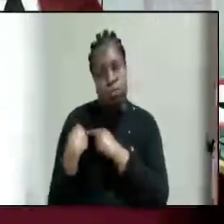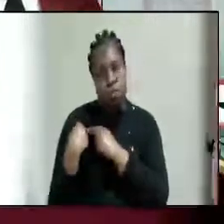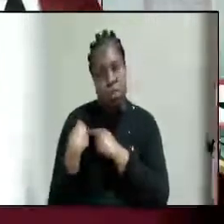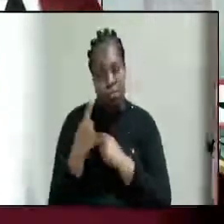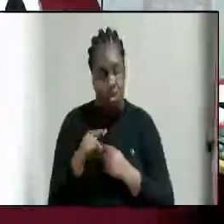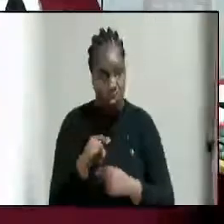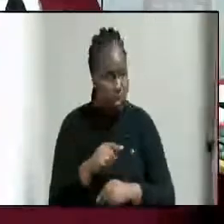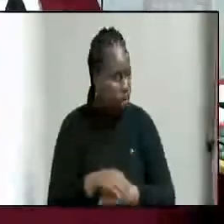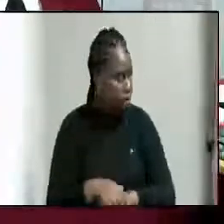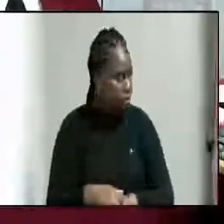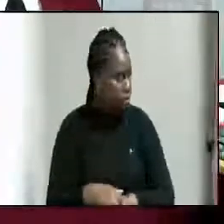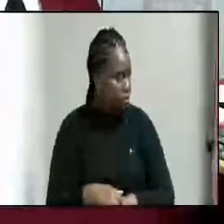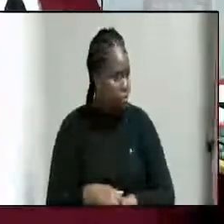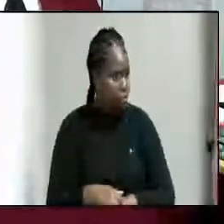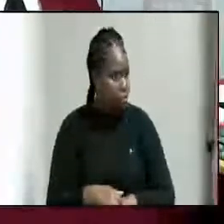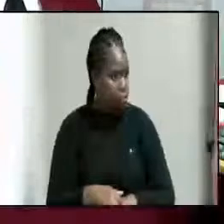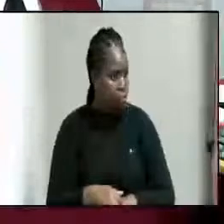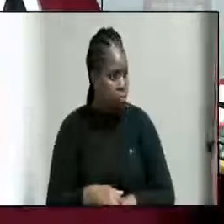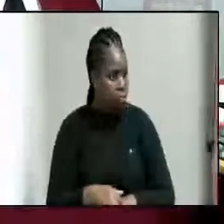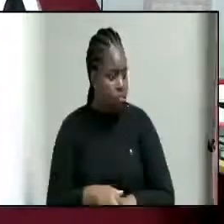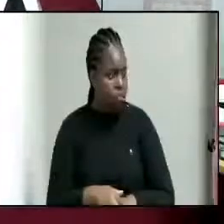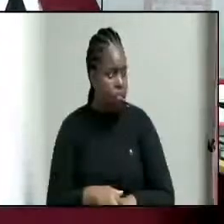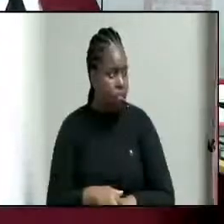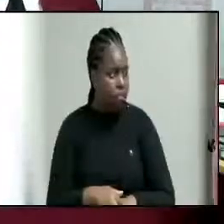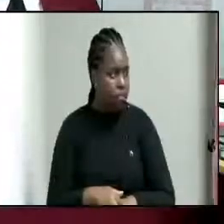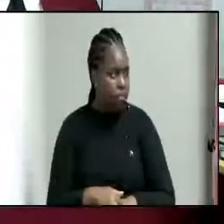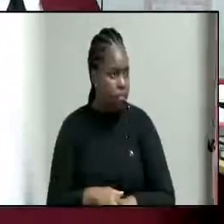Thank you, Commissioner. Doctor?